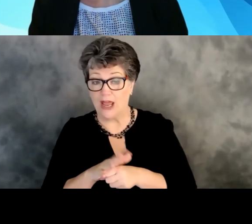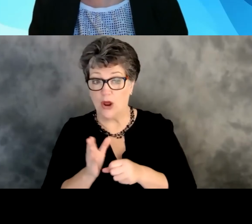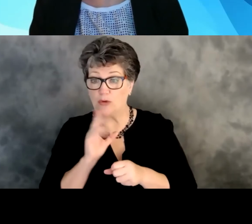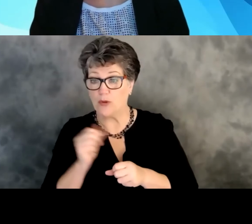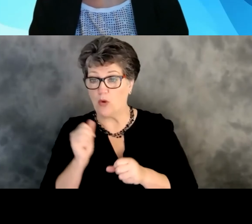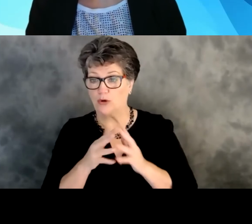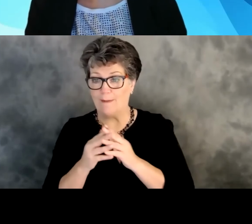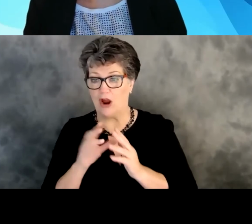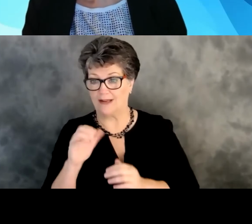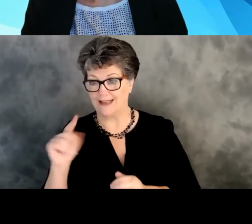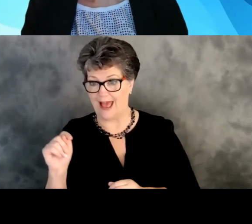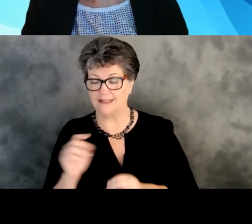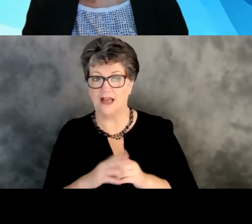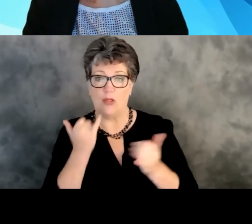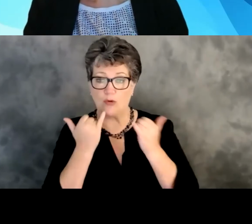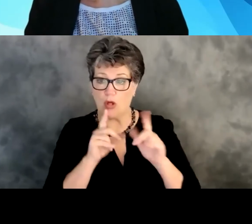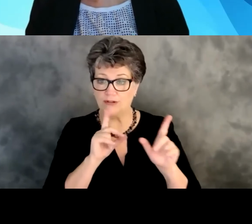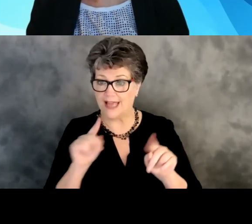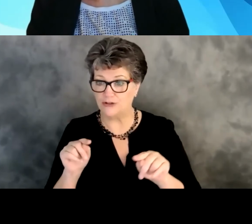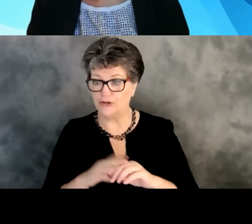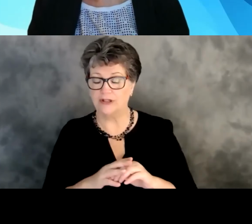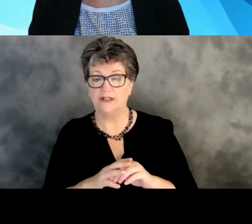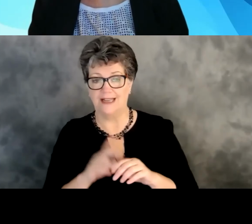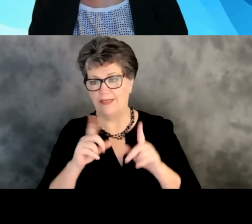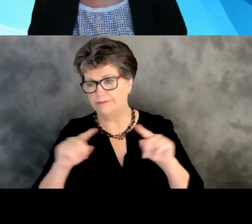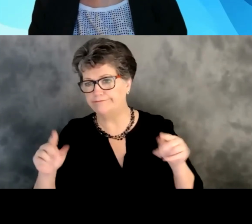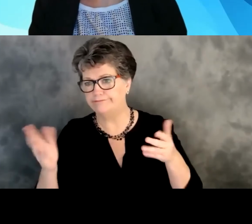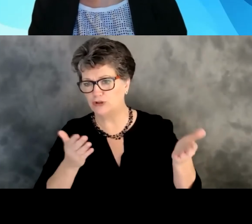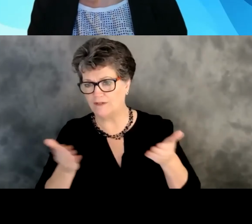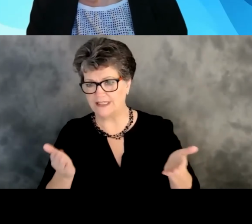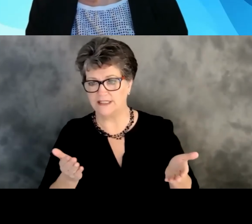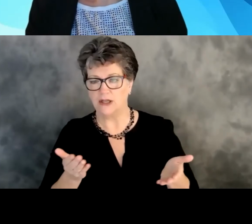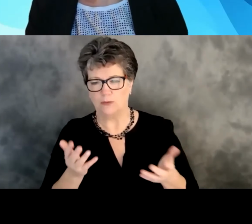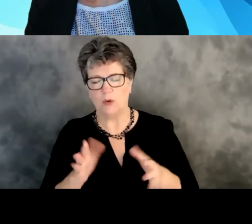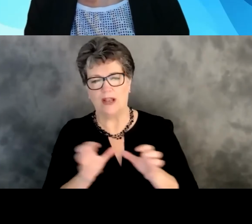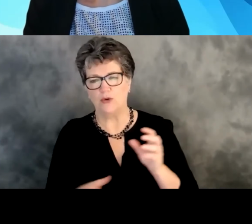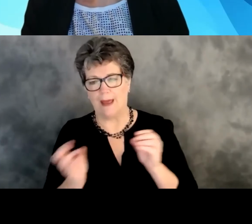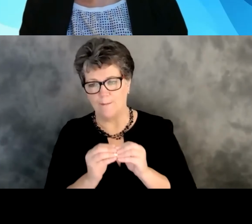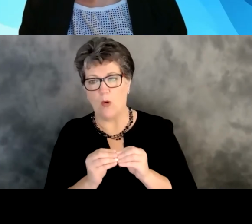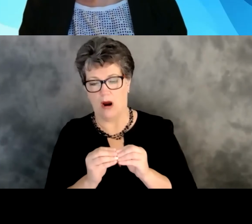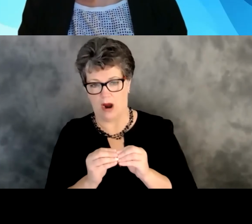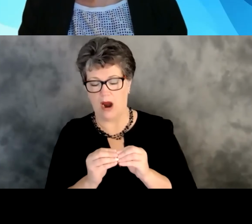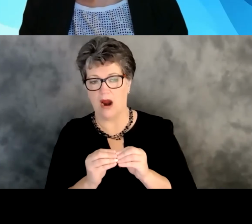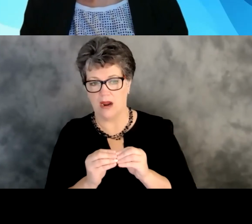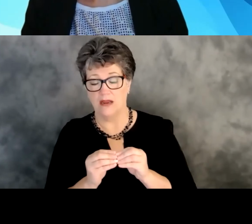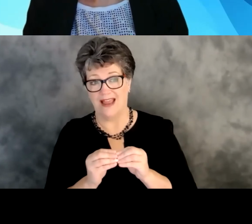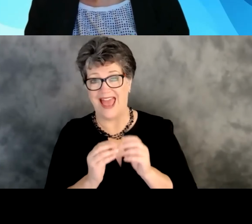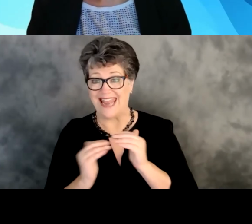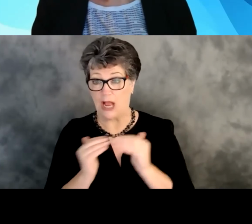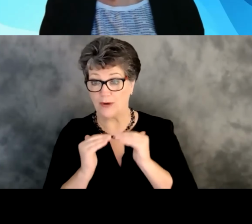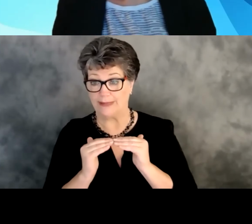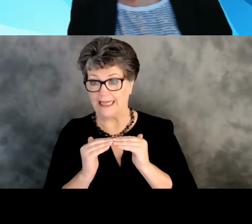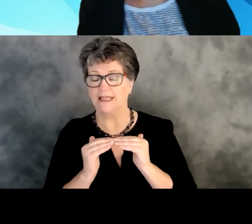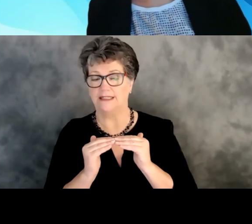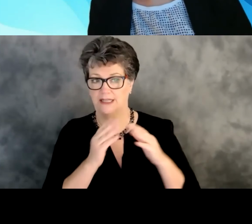Act, at the calls answered, at a range of the services, but we want to do that more systemically and also equitably, breaking it